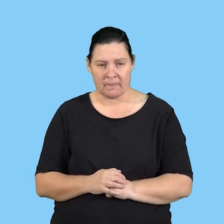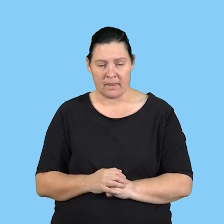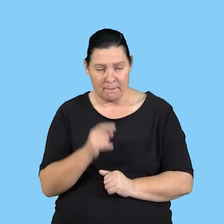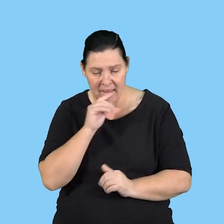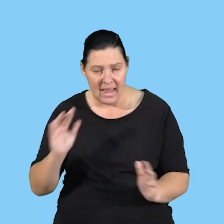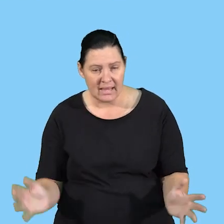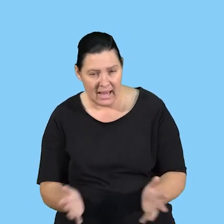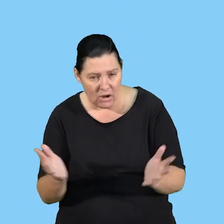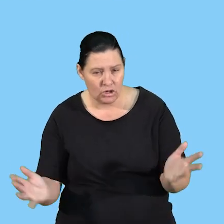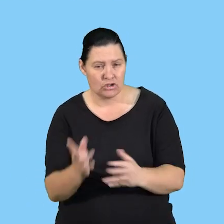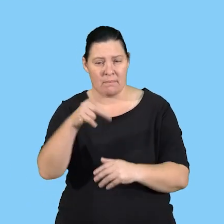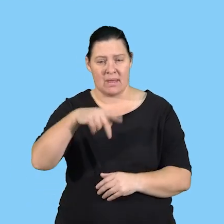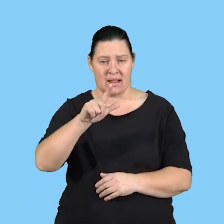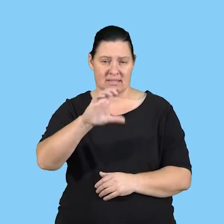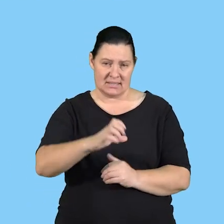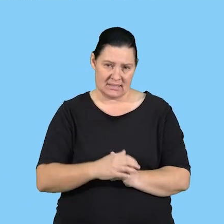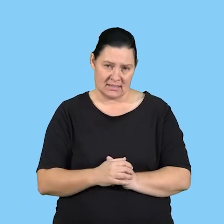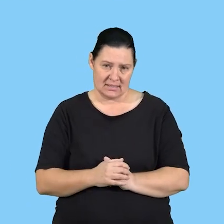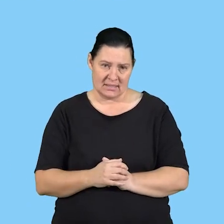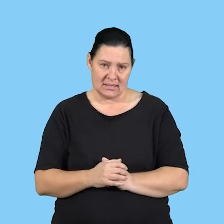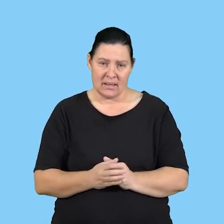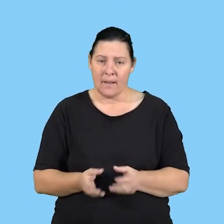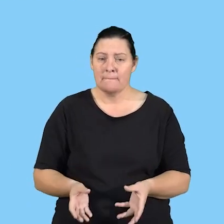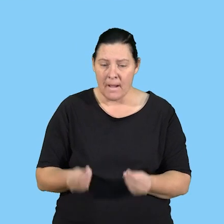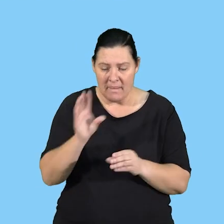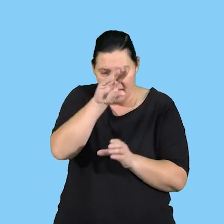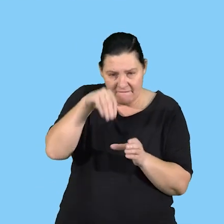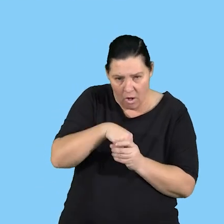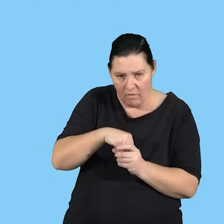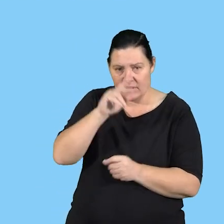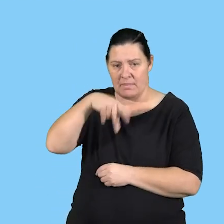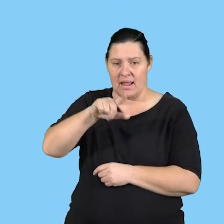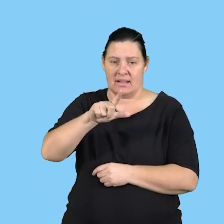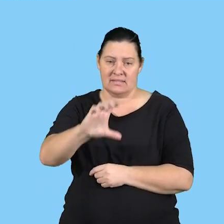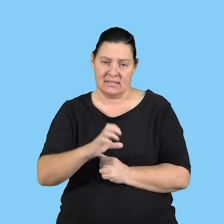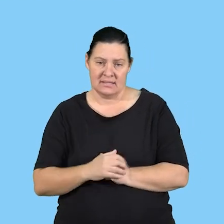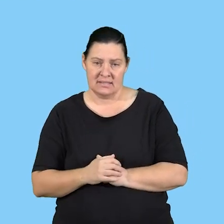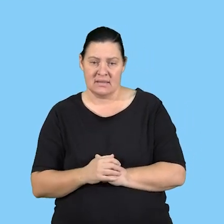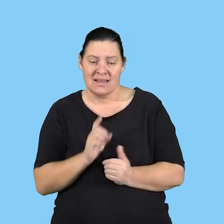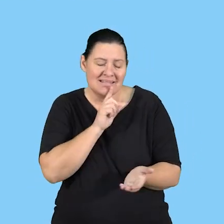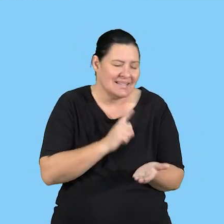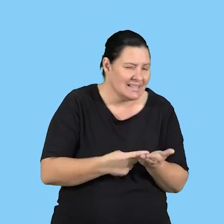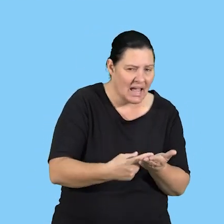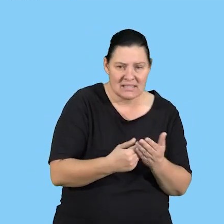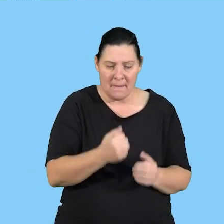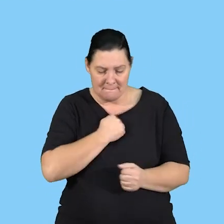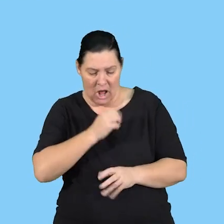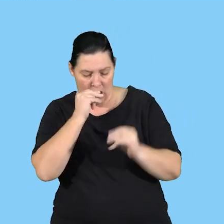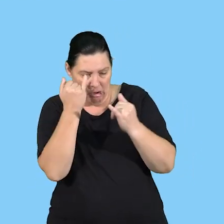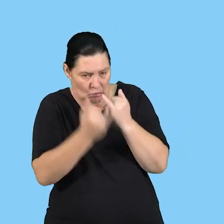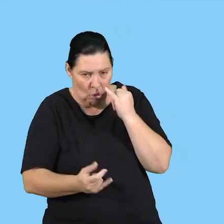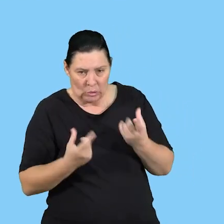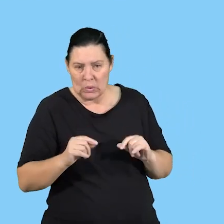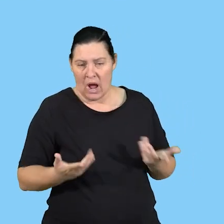I'm encouraging the PLCs. Go and get yourself into a PLC and discuss where your learners go